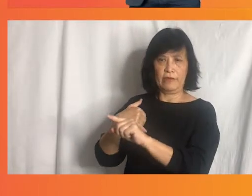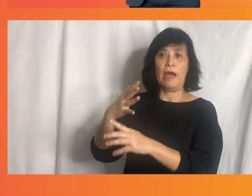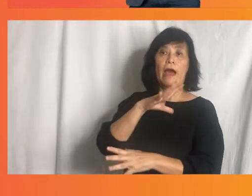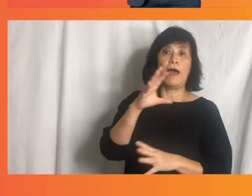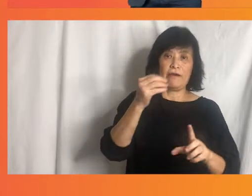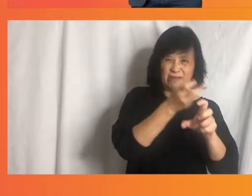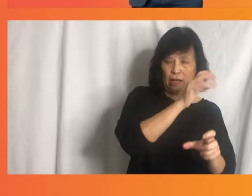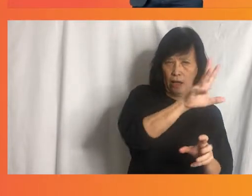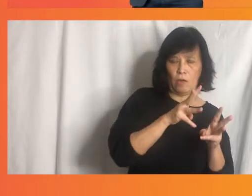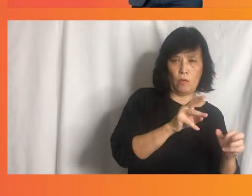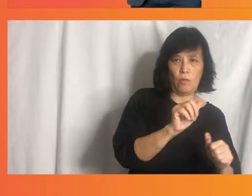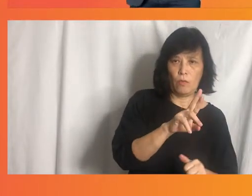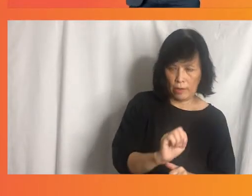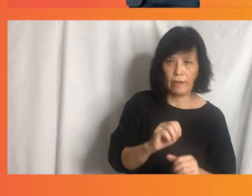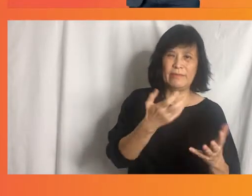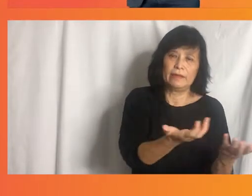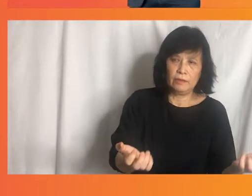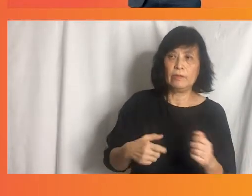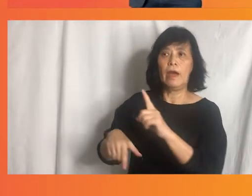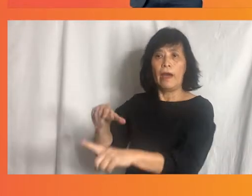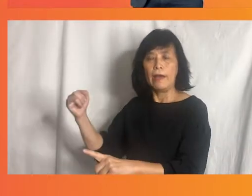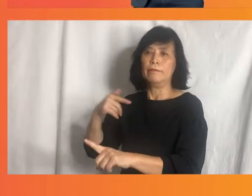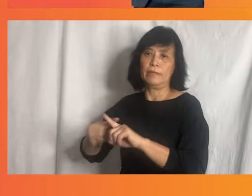software bit is also equally and if not more important.